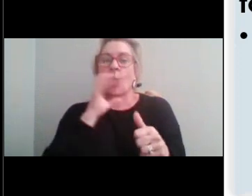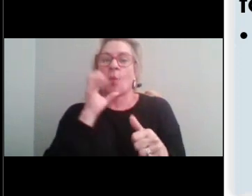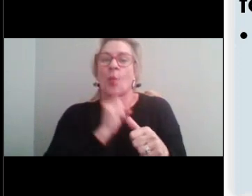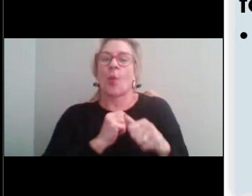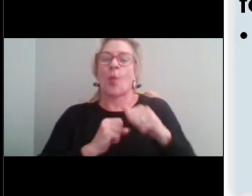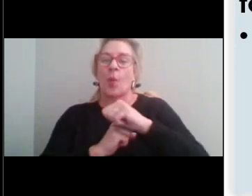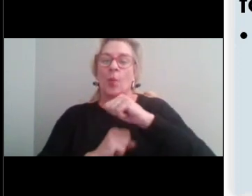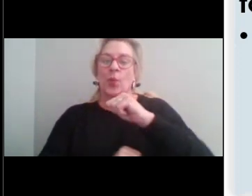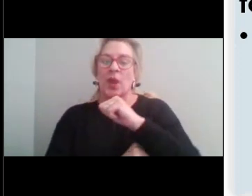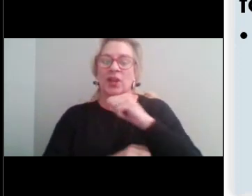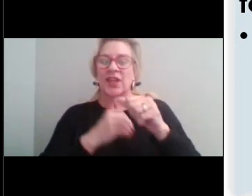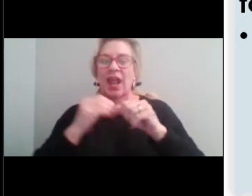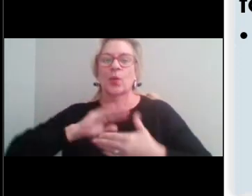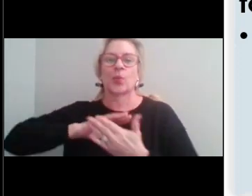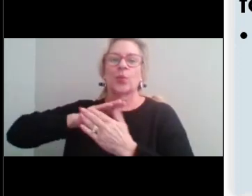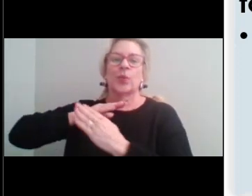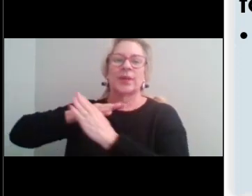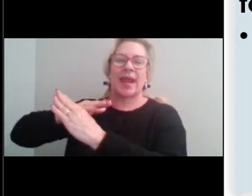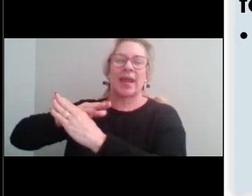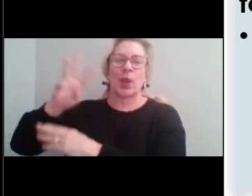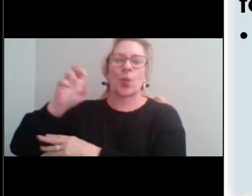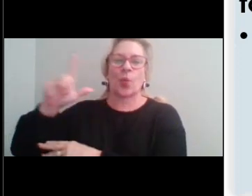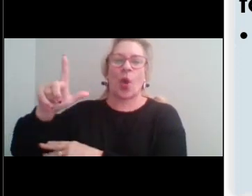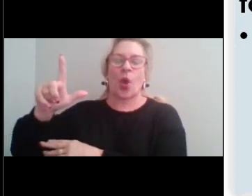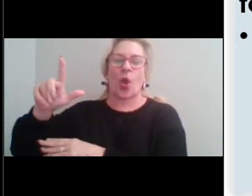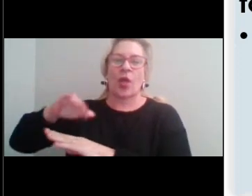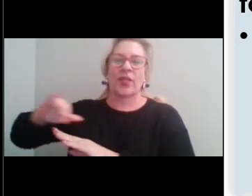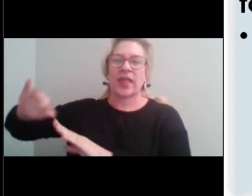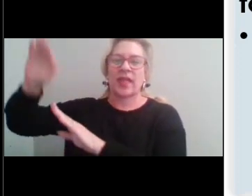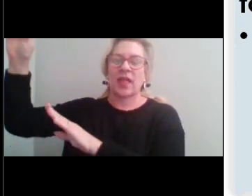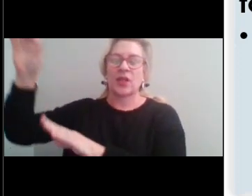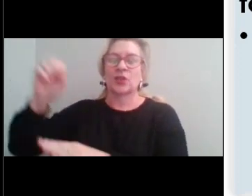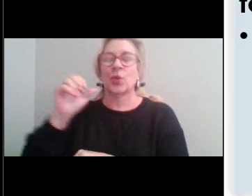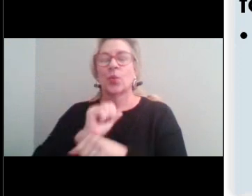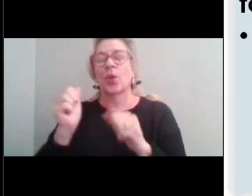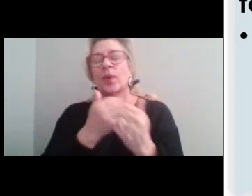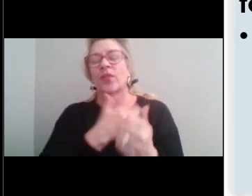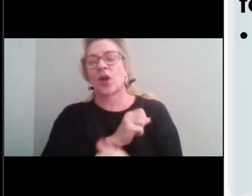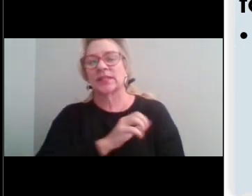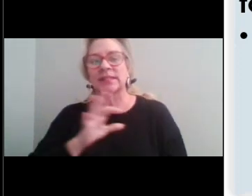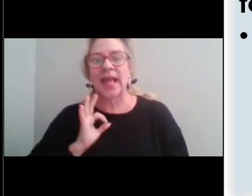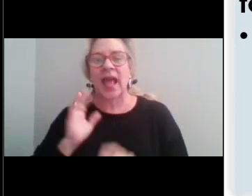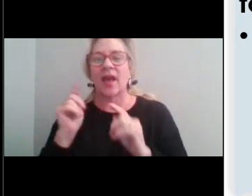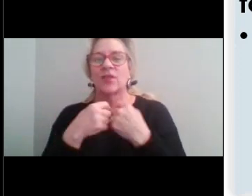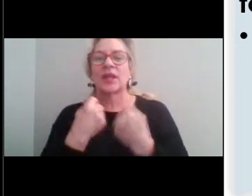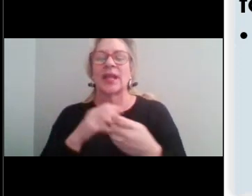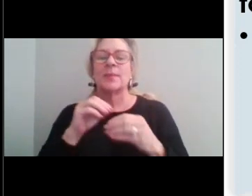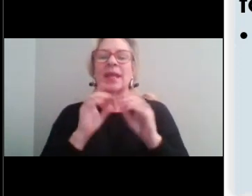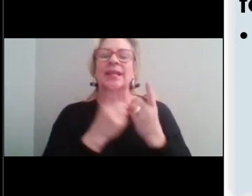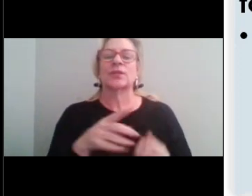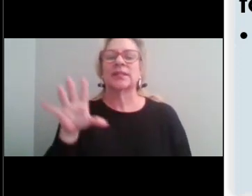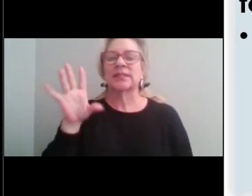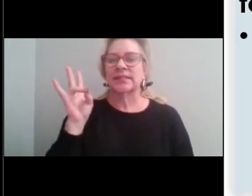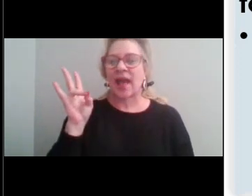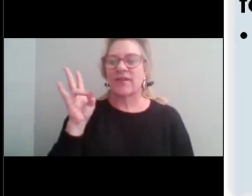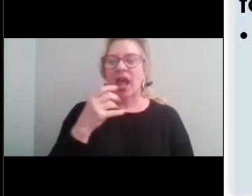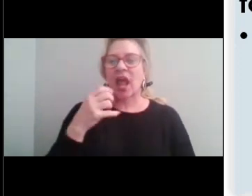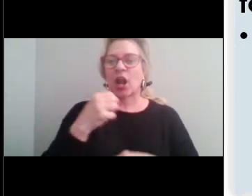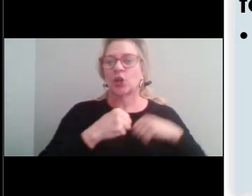along northbound I-5. Working with the commission staff, working with our teams in District 7 and our